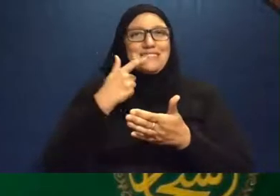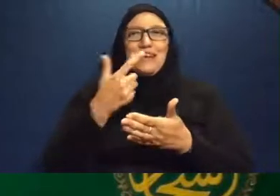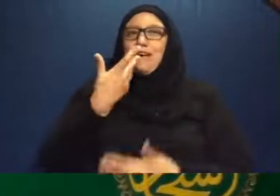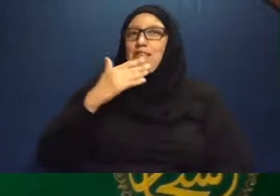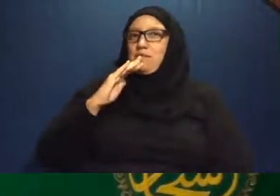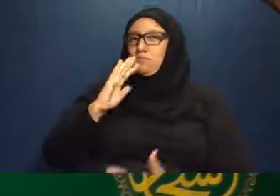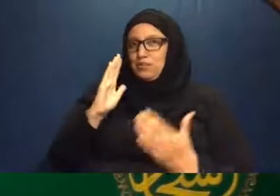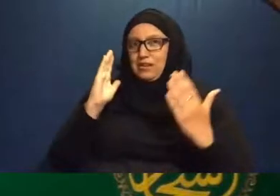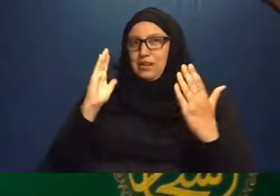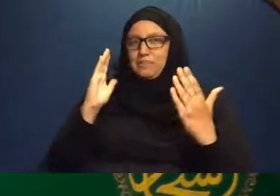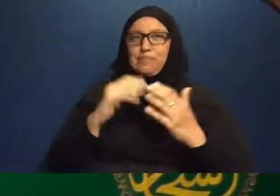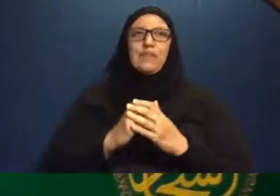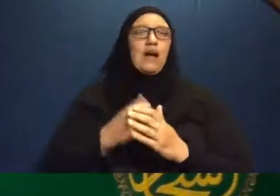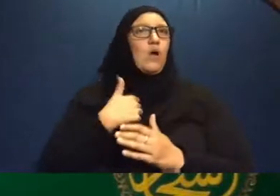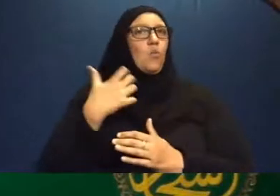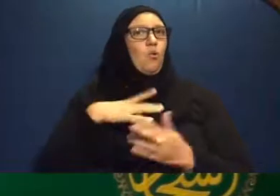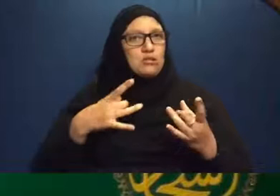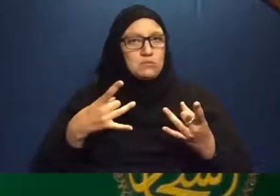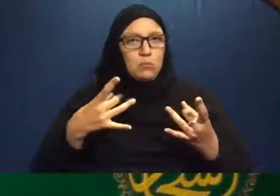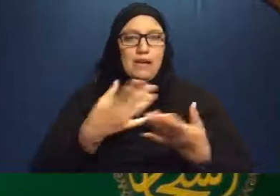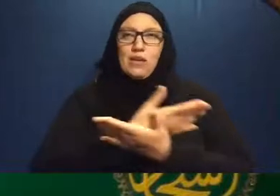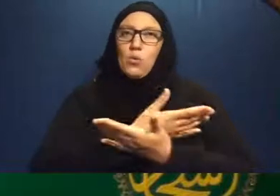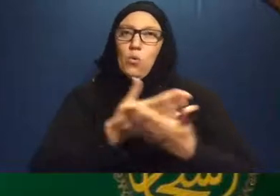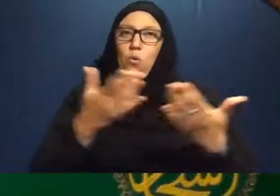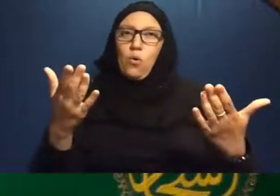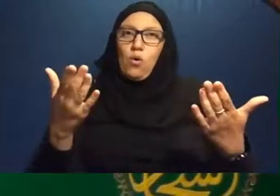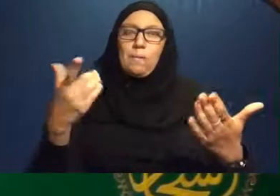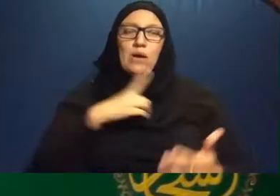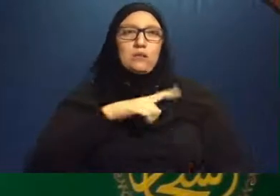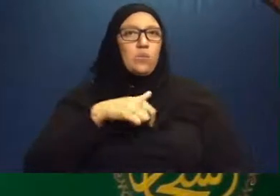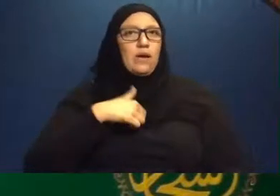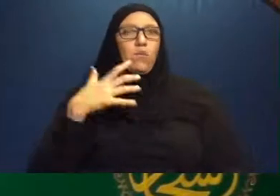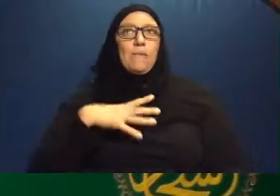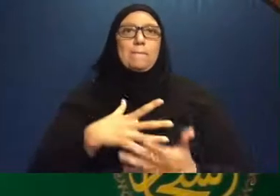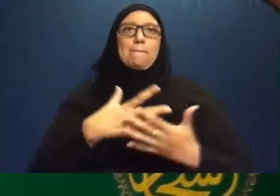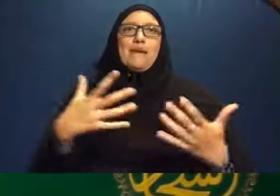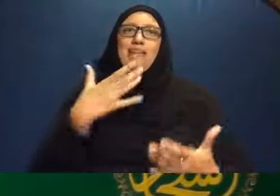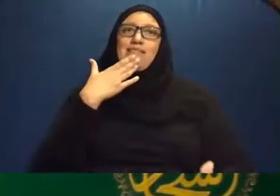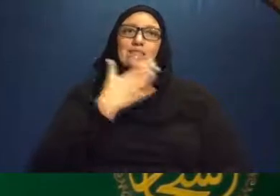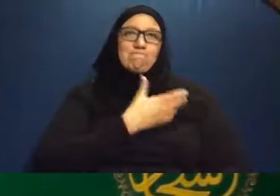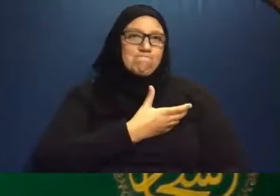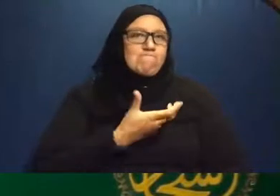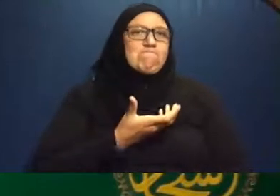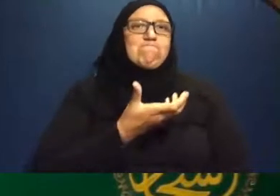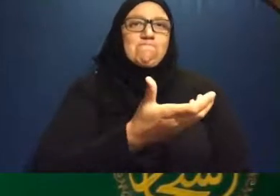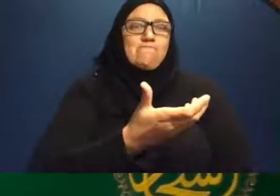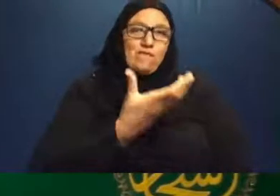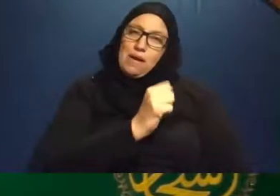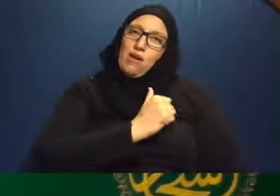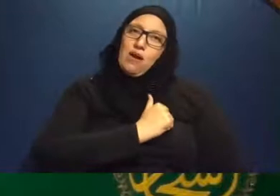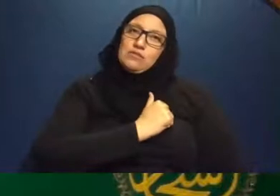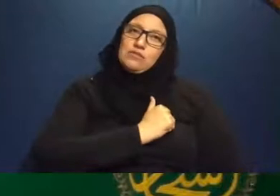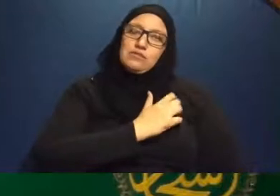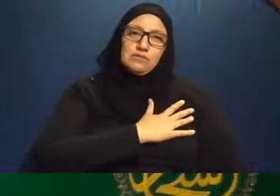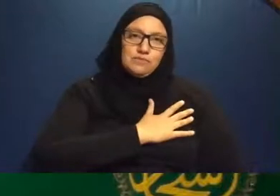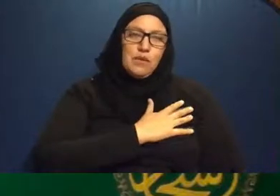usually say, let me prepare you why I want to say this. Inshallah, all of us, we say it from the bottom of our heart. There is a